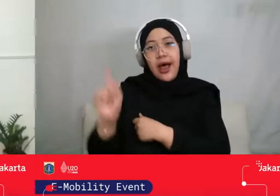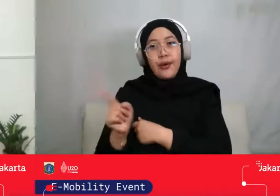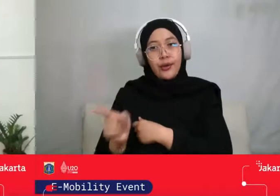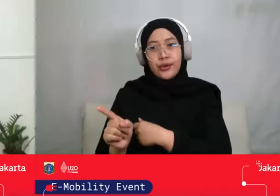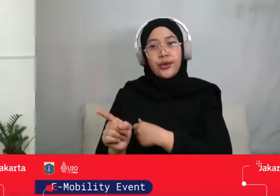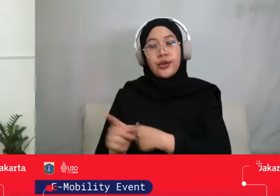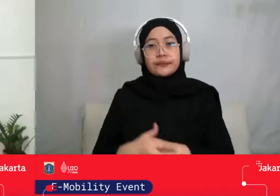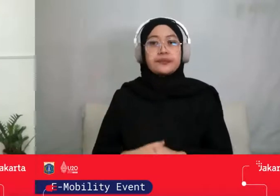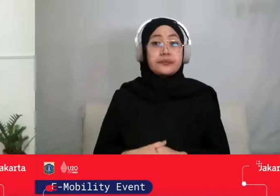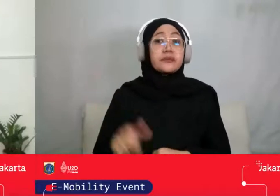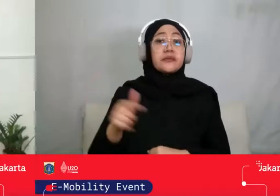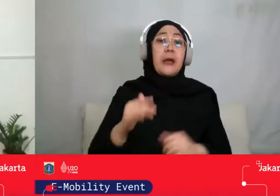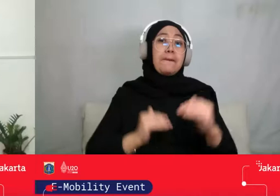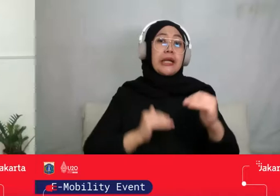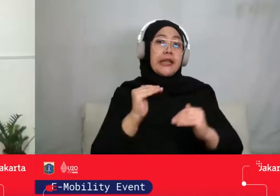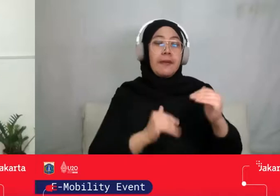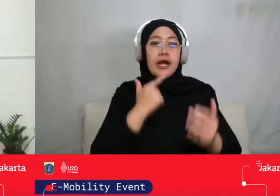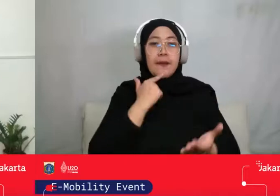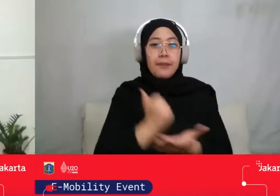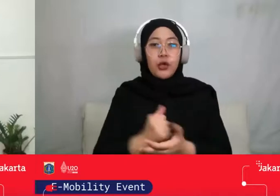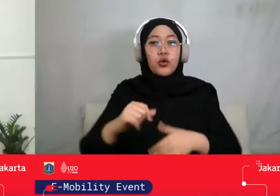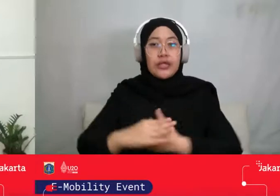for them and for the city.